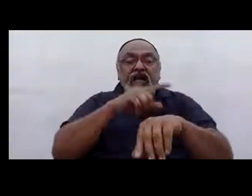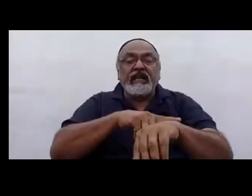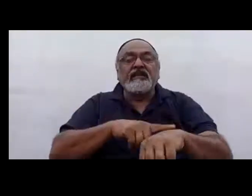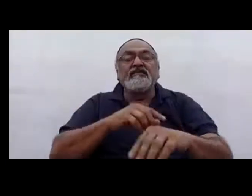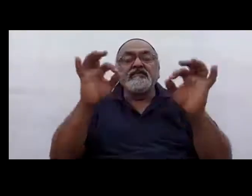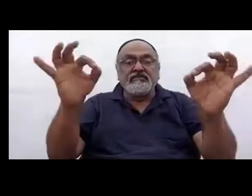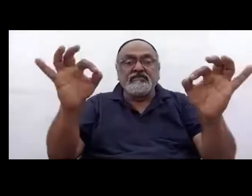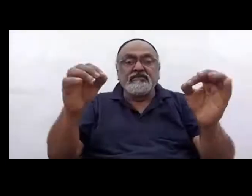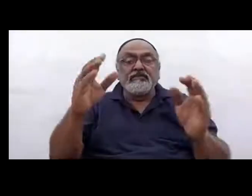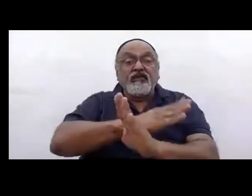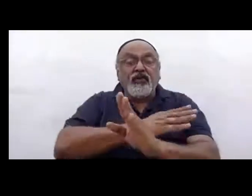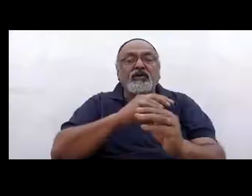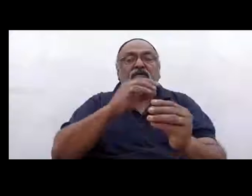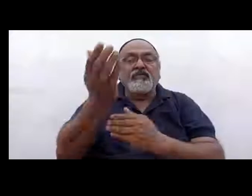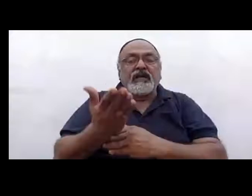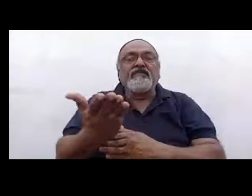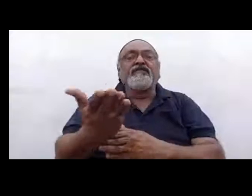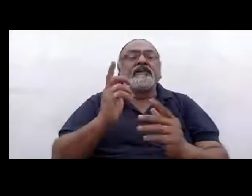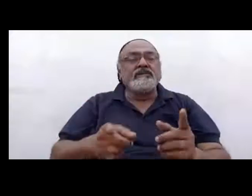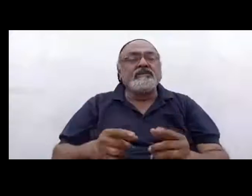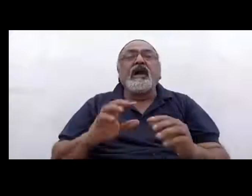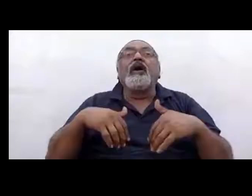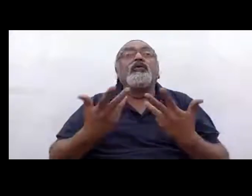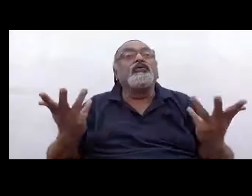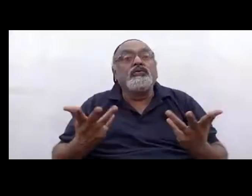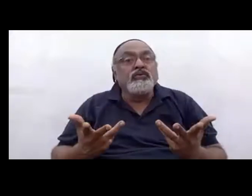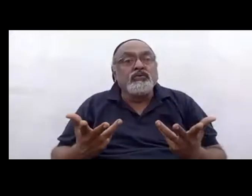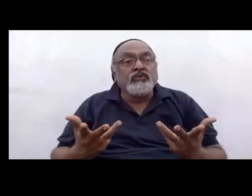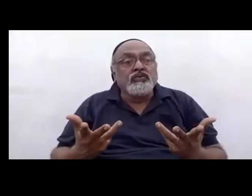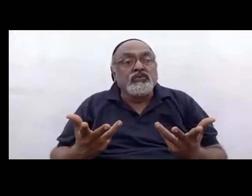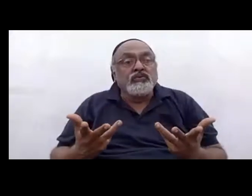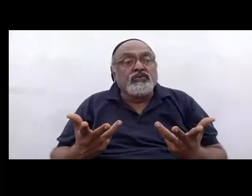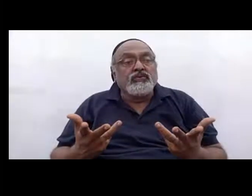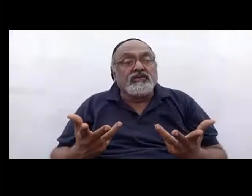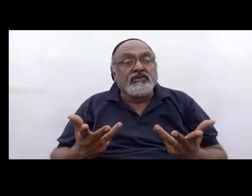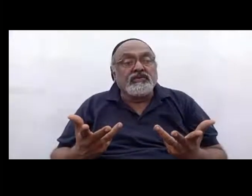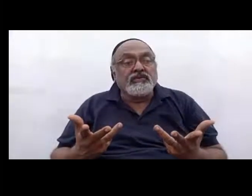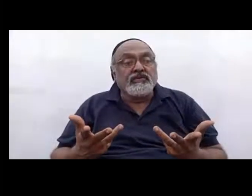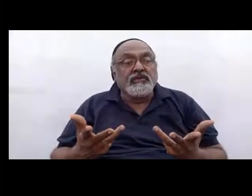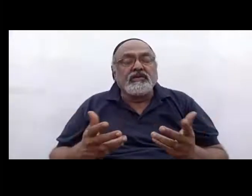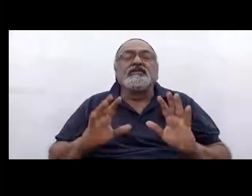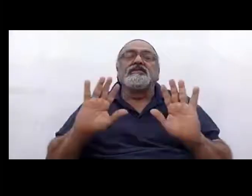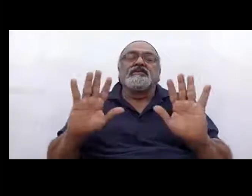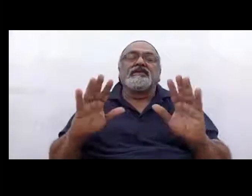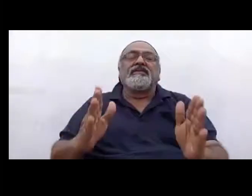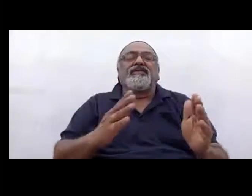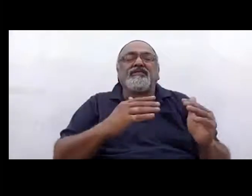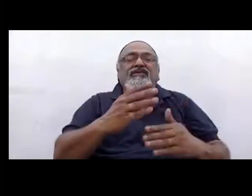in such cases, what a person is supposed to do? So before getting into how to write an